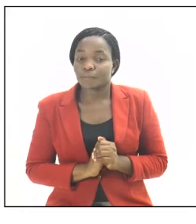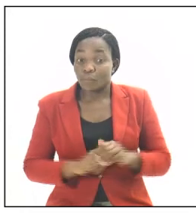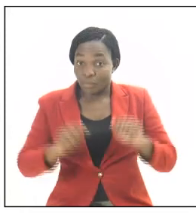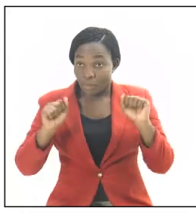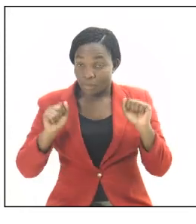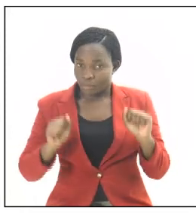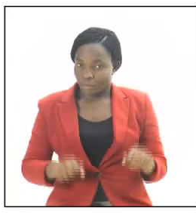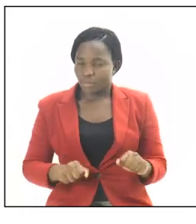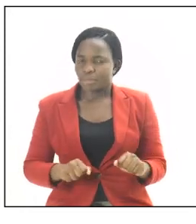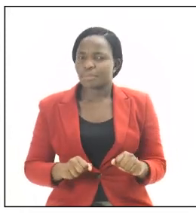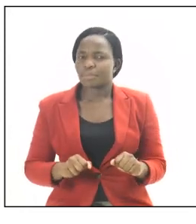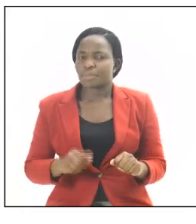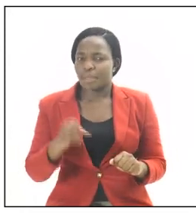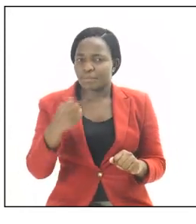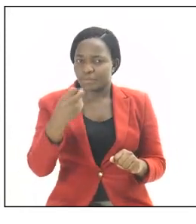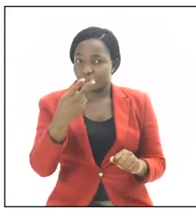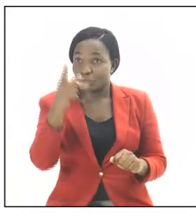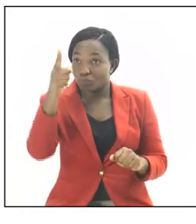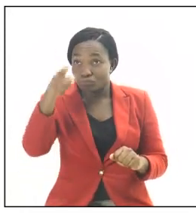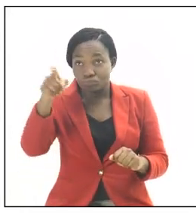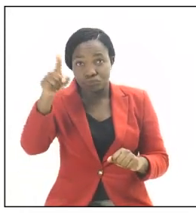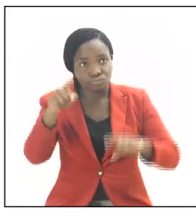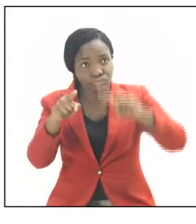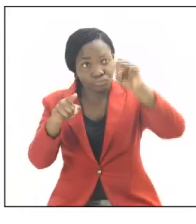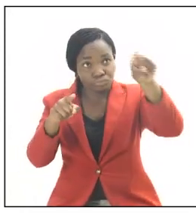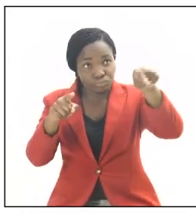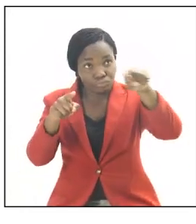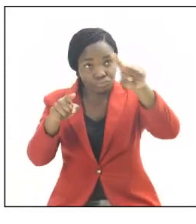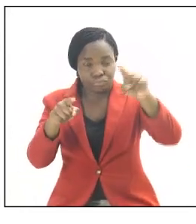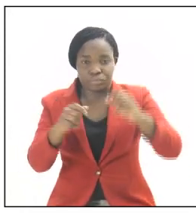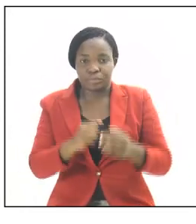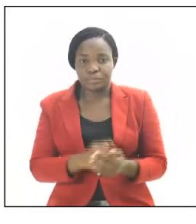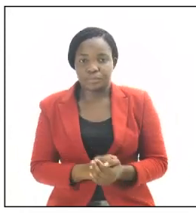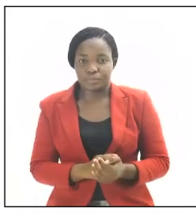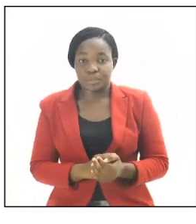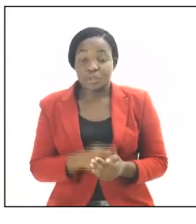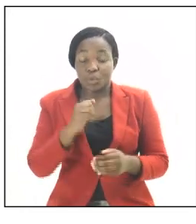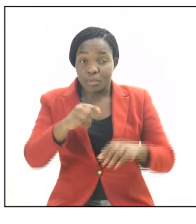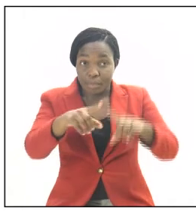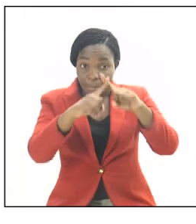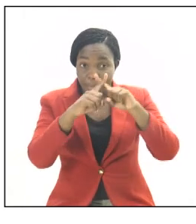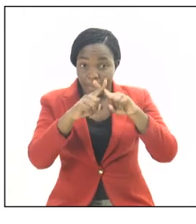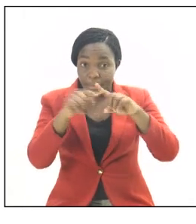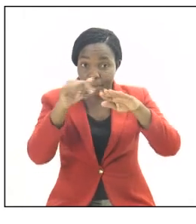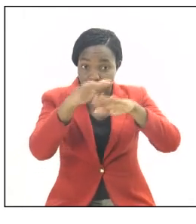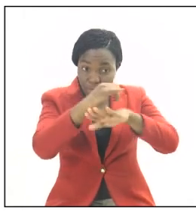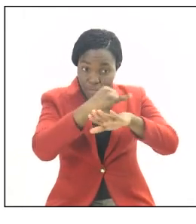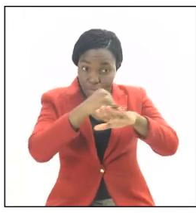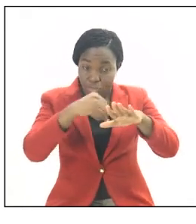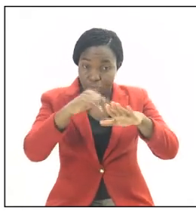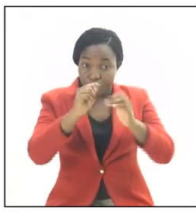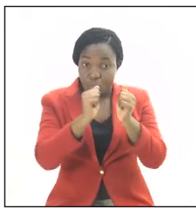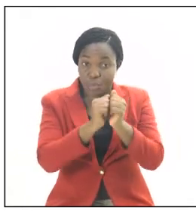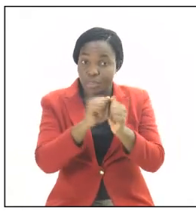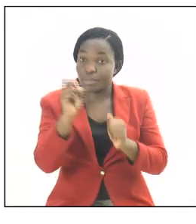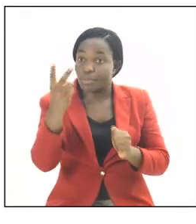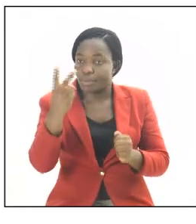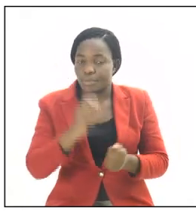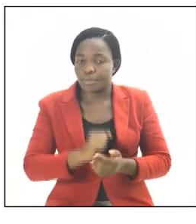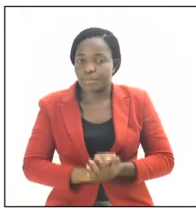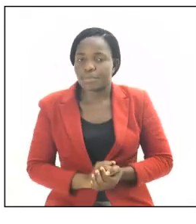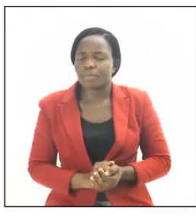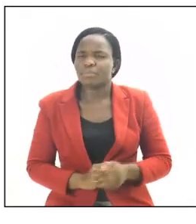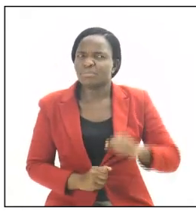Yes, but there are 2 circles, remember, so we have to multiply the area of the circle by 2.